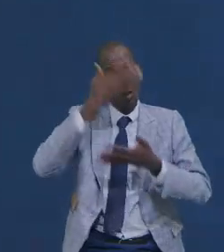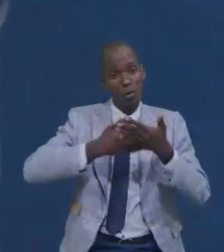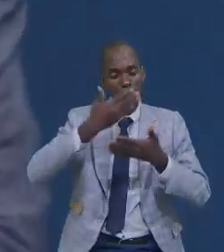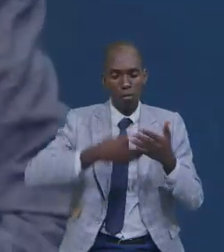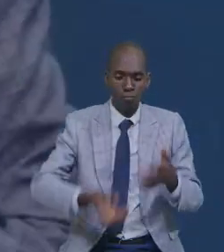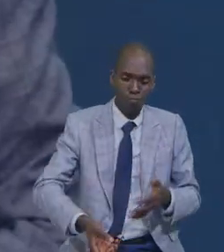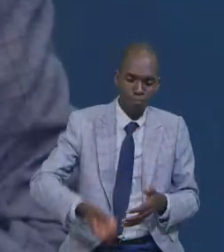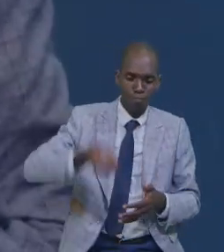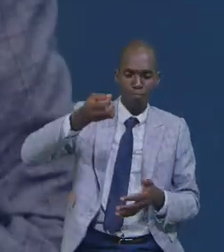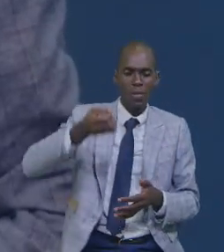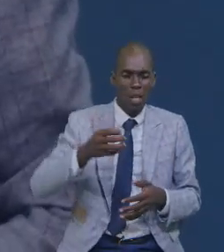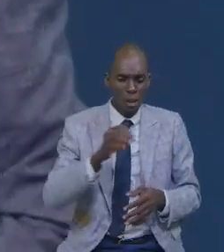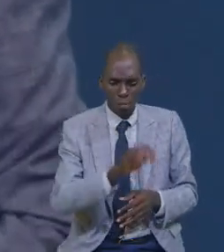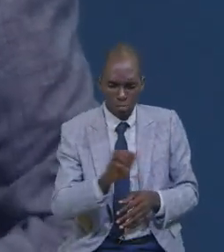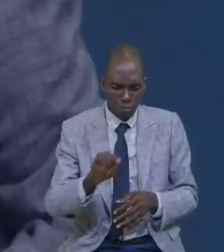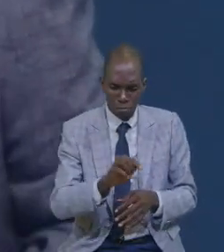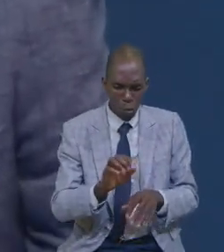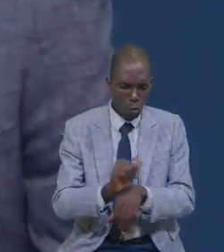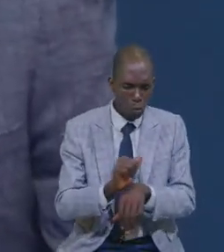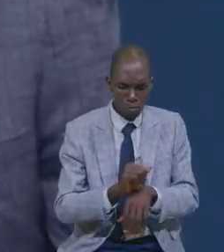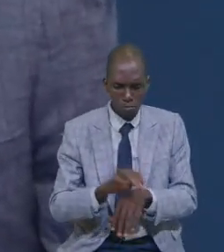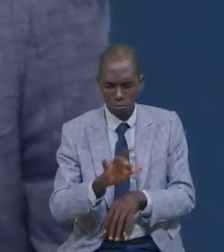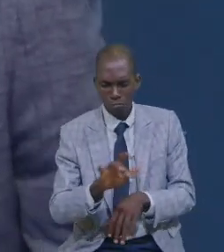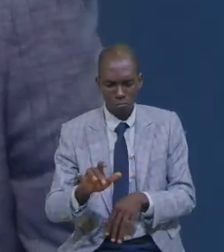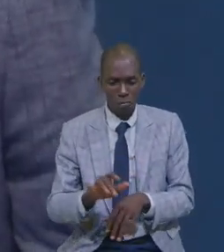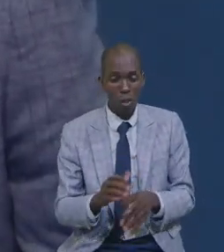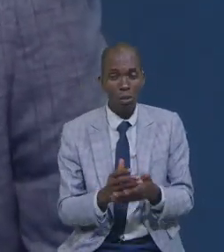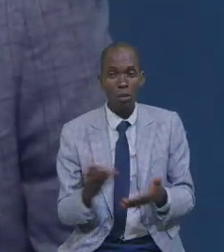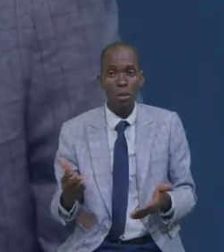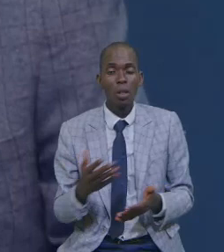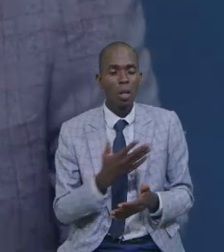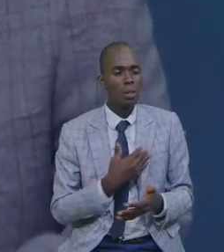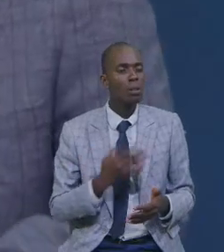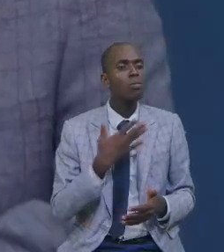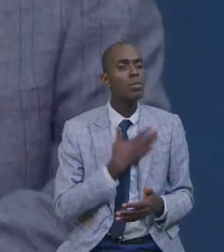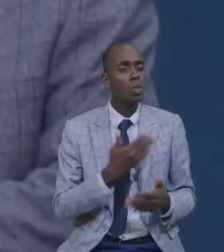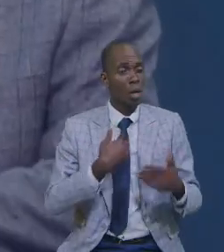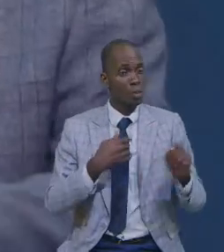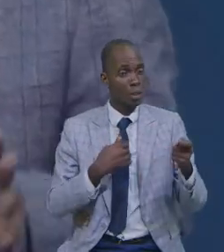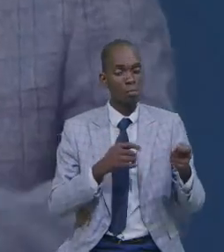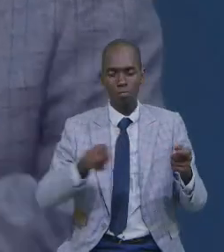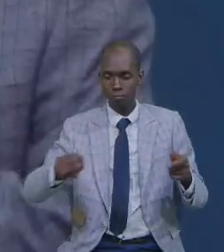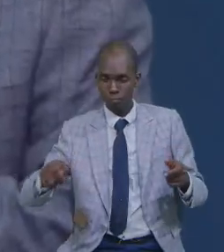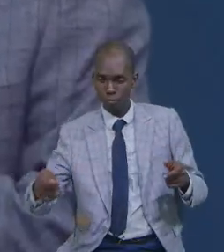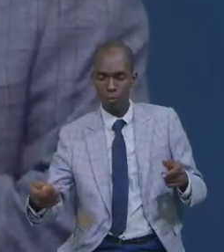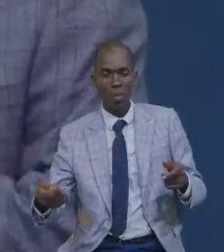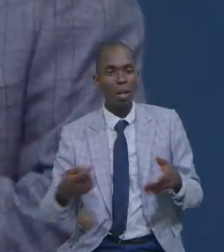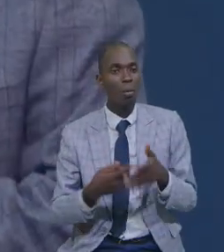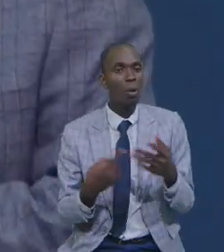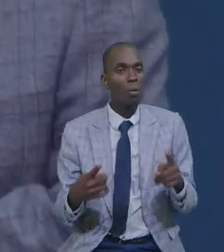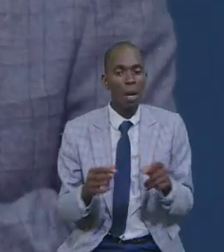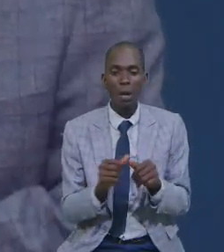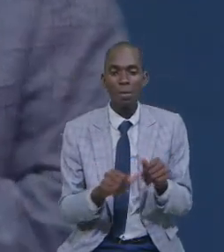and touched something and told the man, put in the key in the ignition, and everything